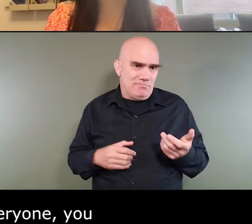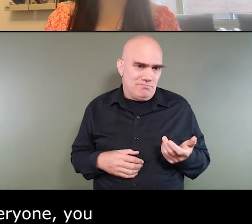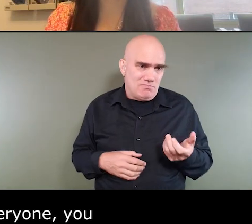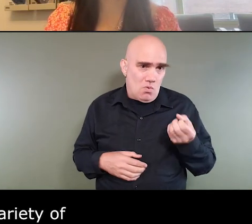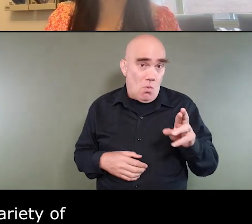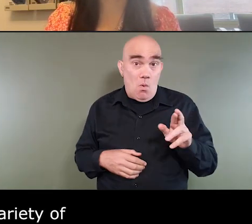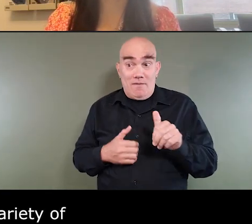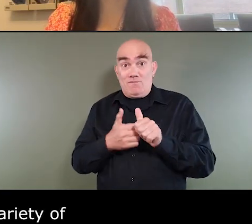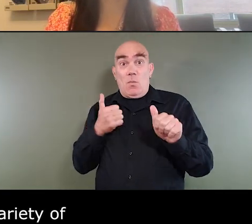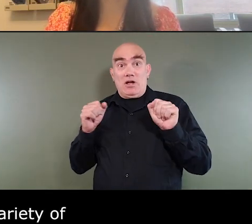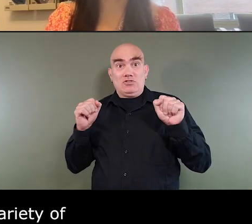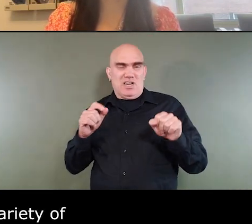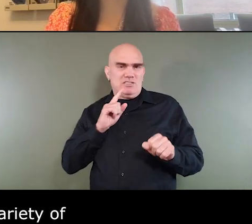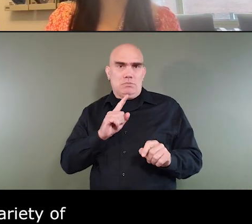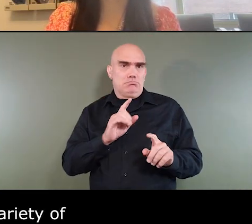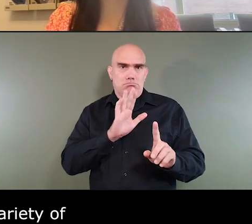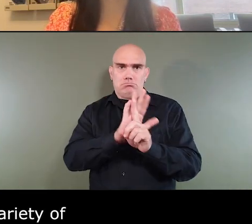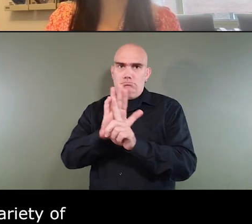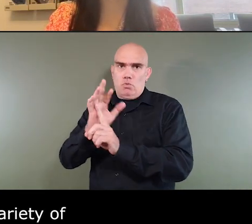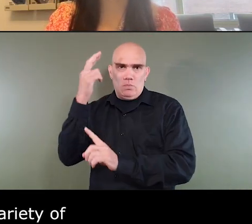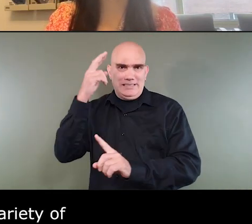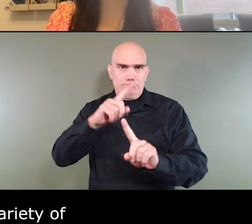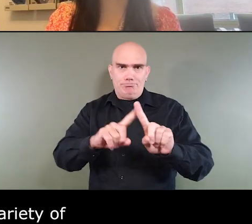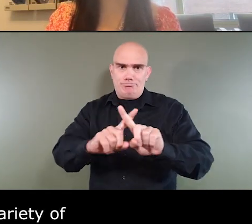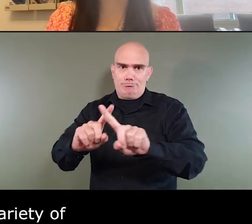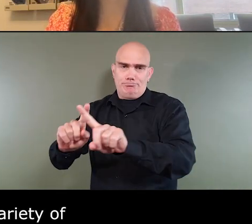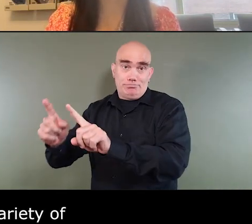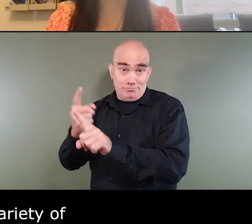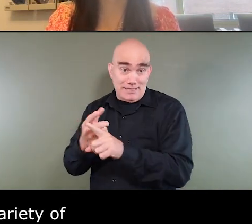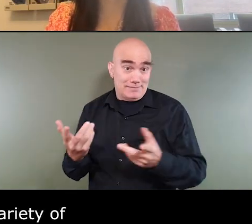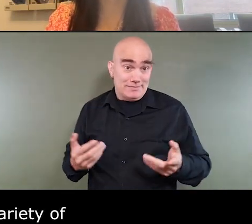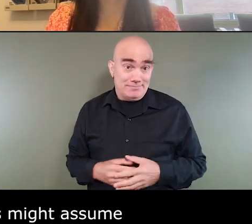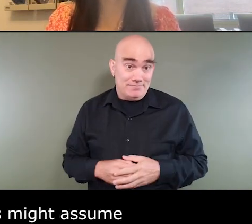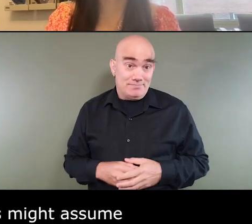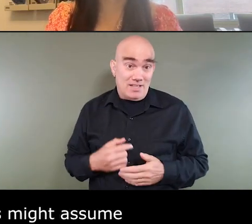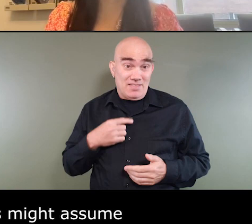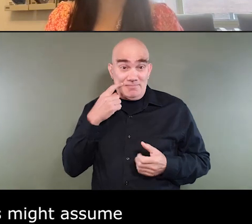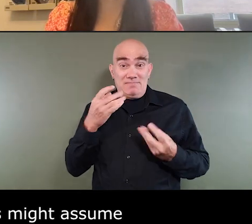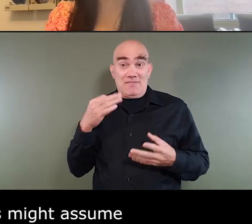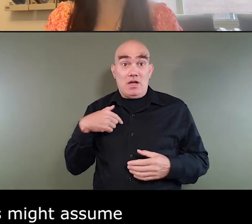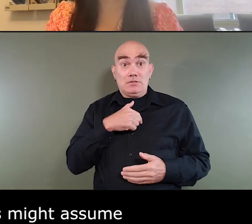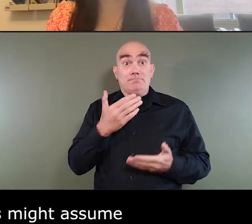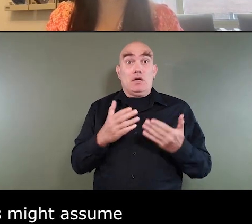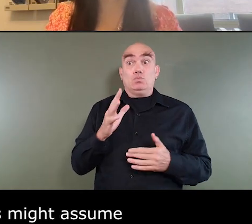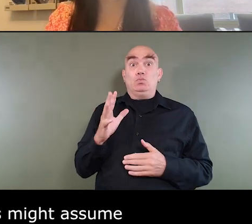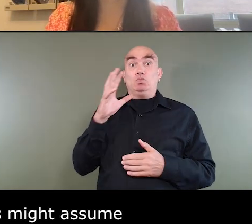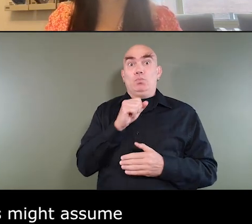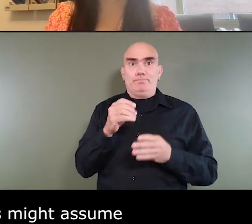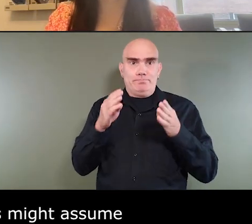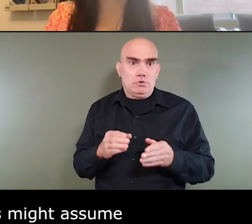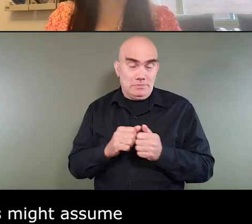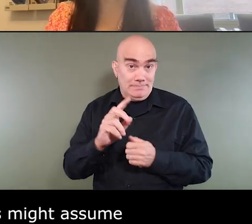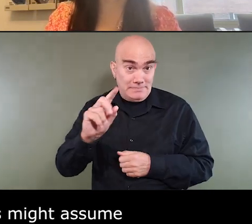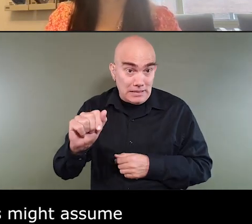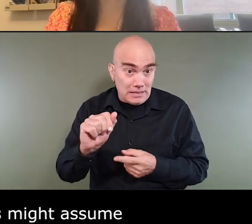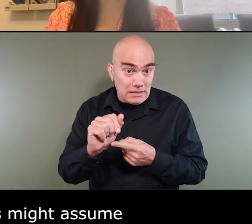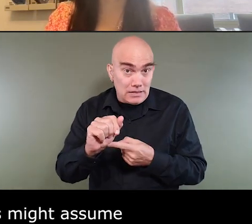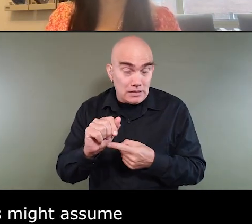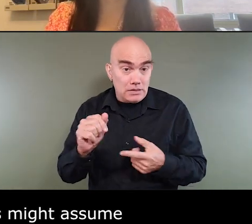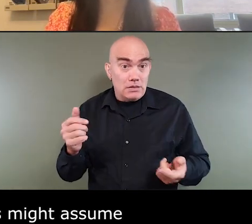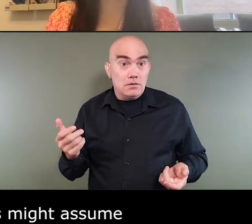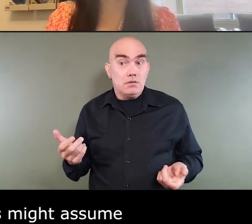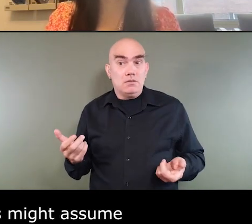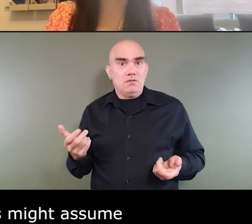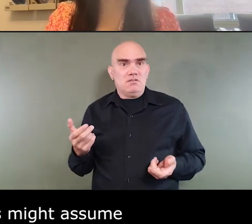or avoids exercise for a variety of different reasons, right? And I think many of us might assume that a person